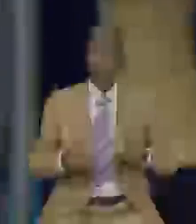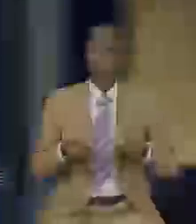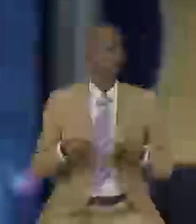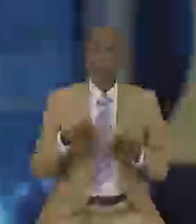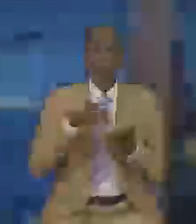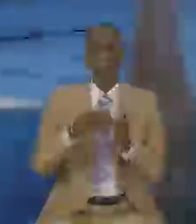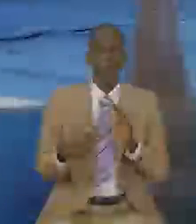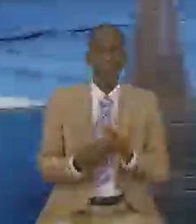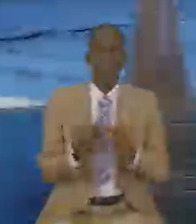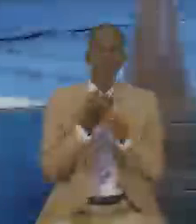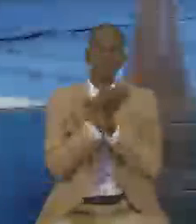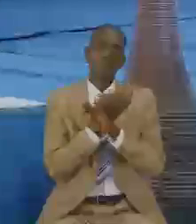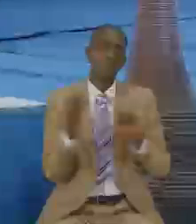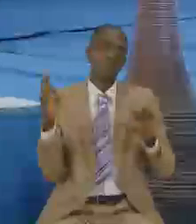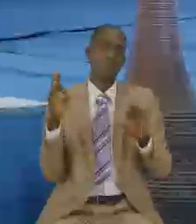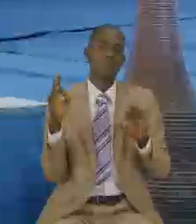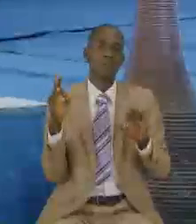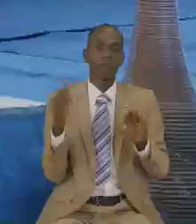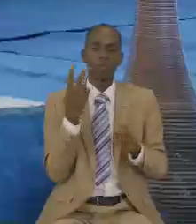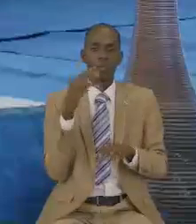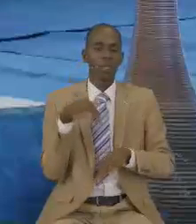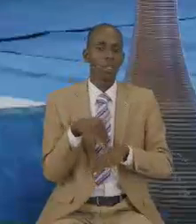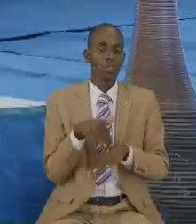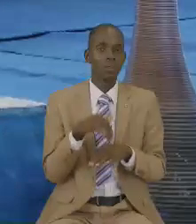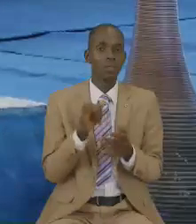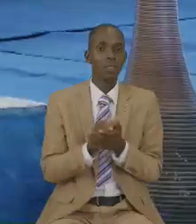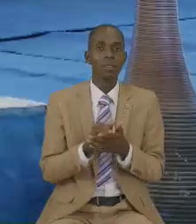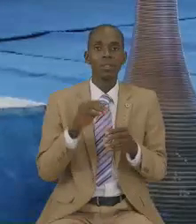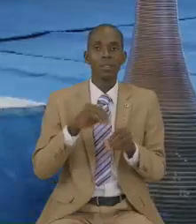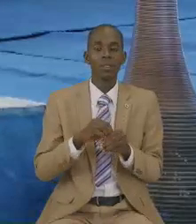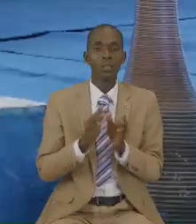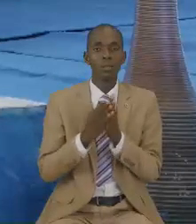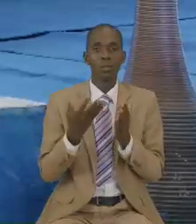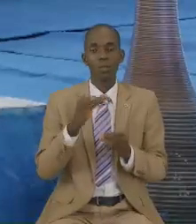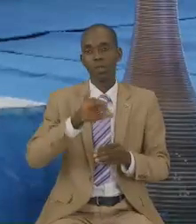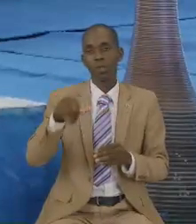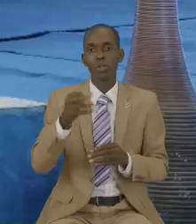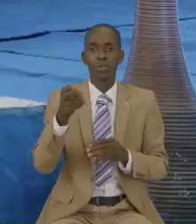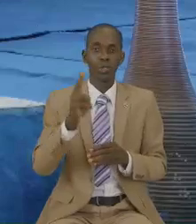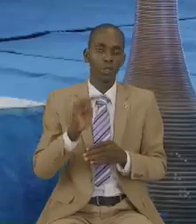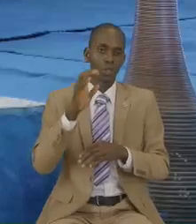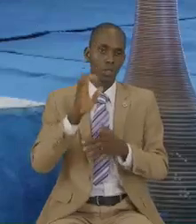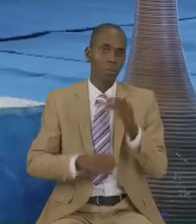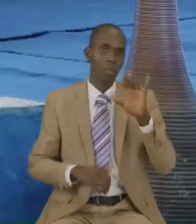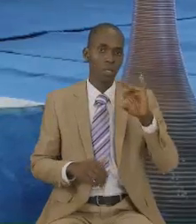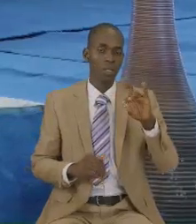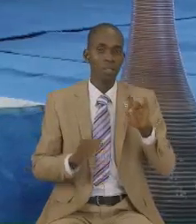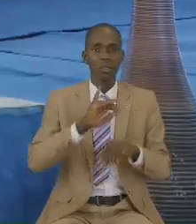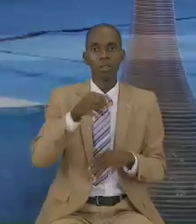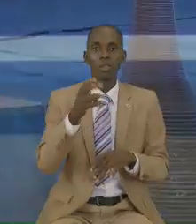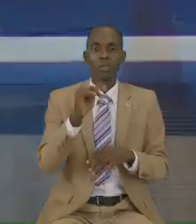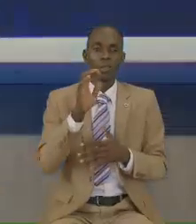purposeful freedom. Look at that. We're looking at John chapter 8, and I'm reading from